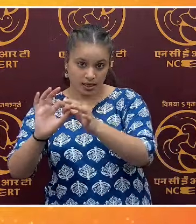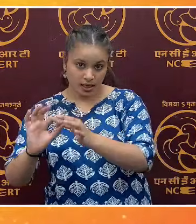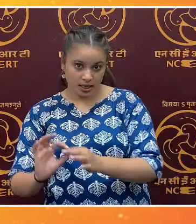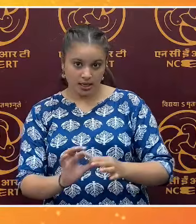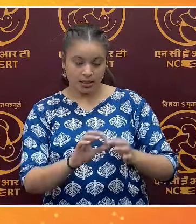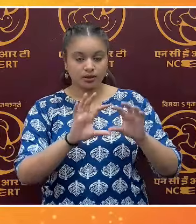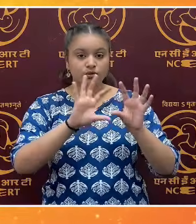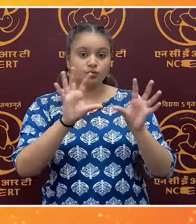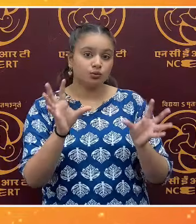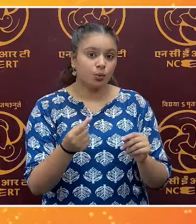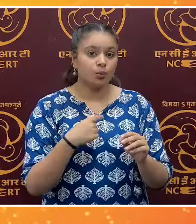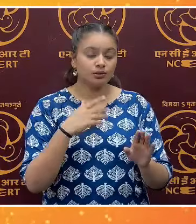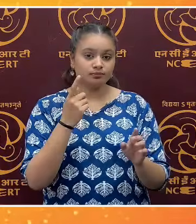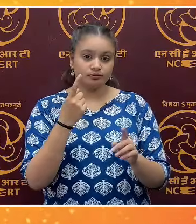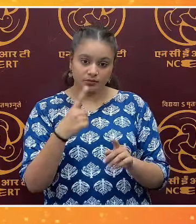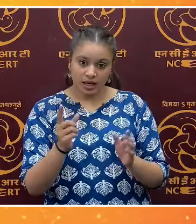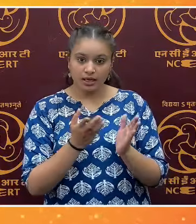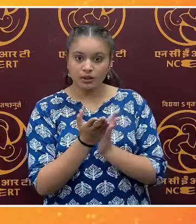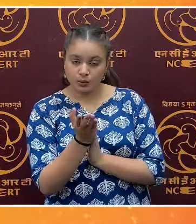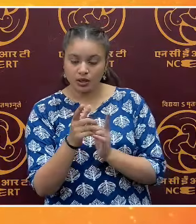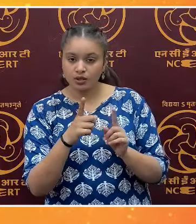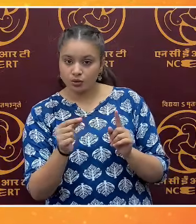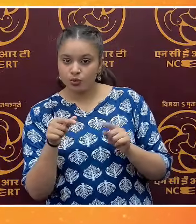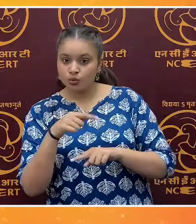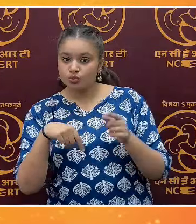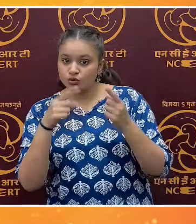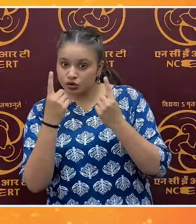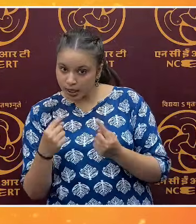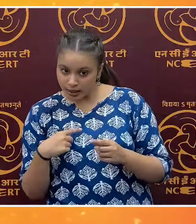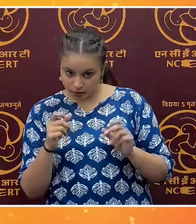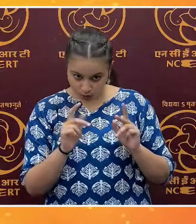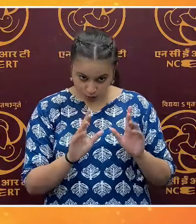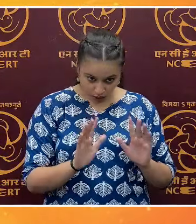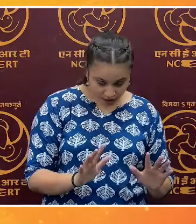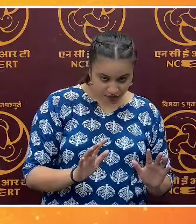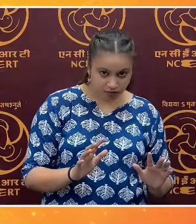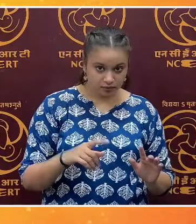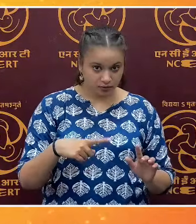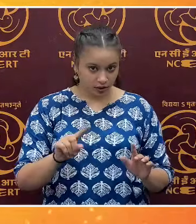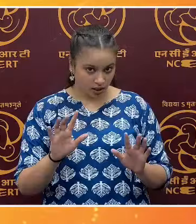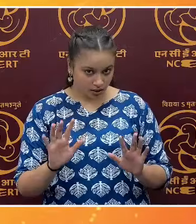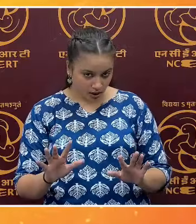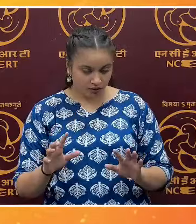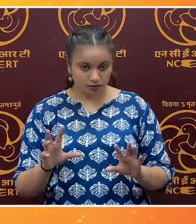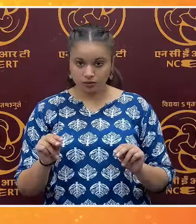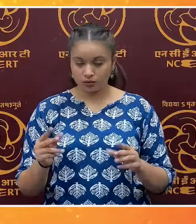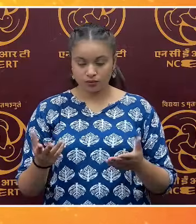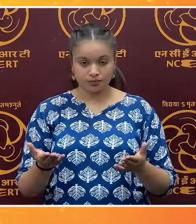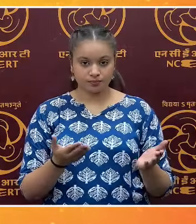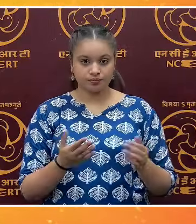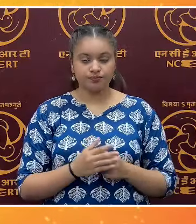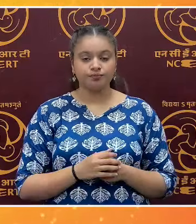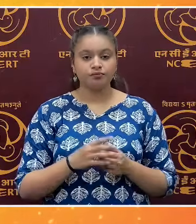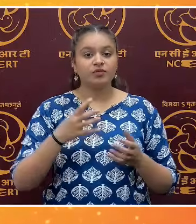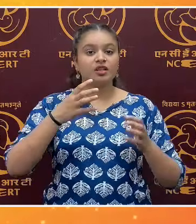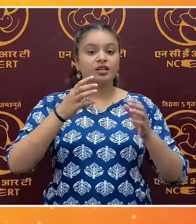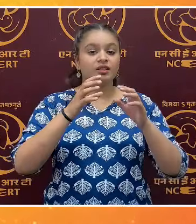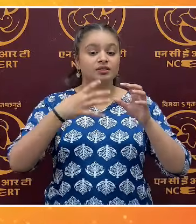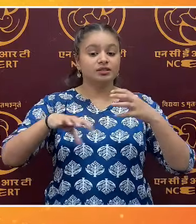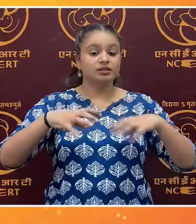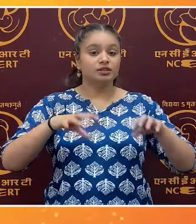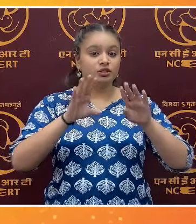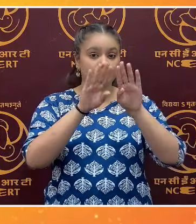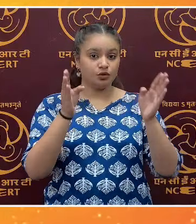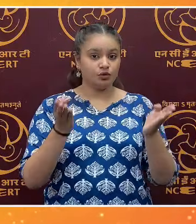appliances correctly and just check whether they are okay or not. Okay. So, click on the first we click on the distribution box. So, they are